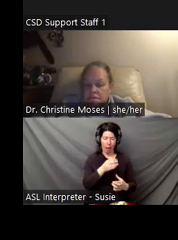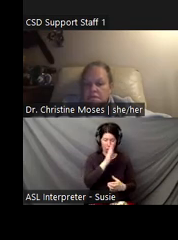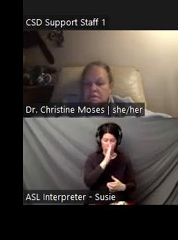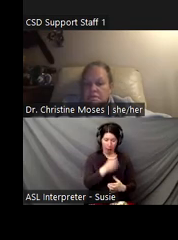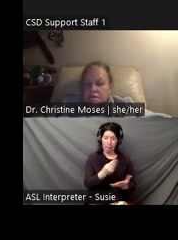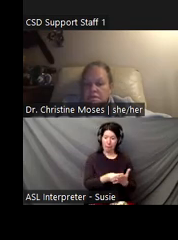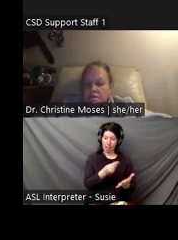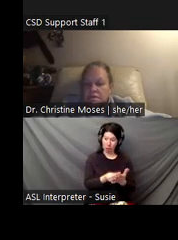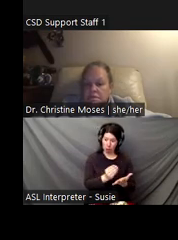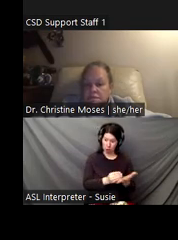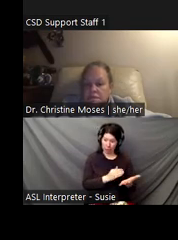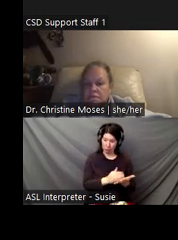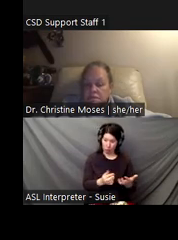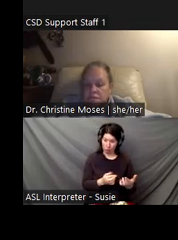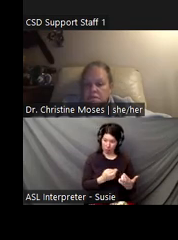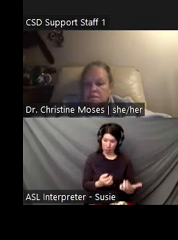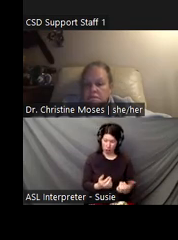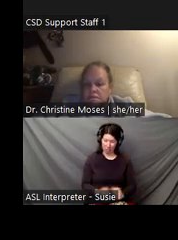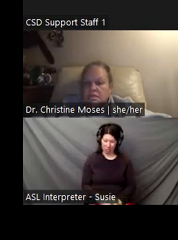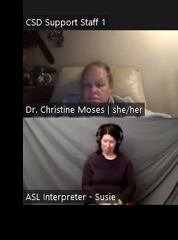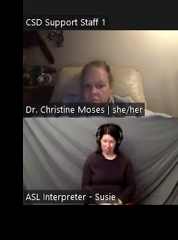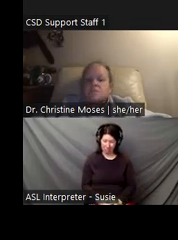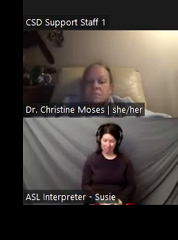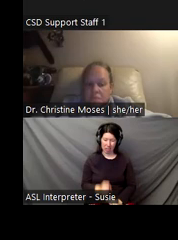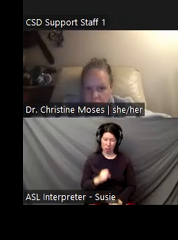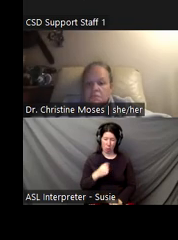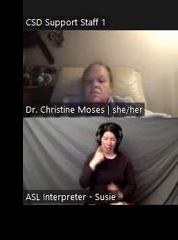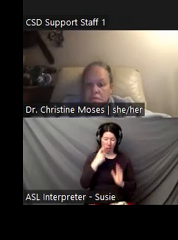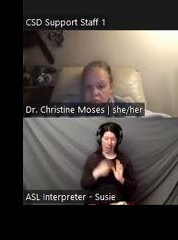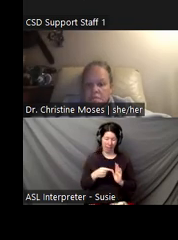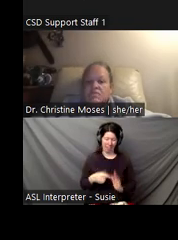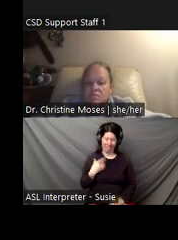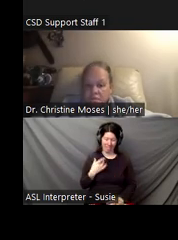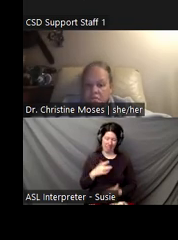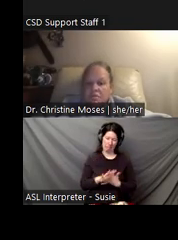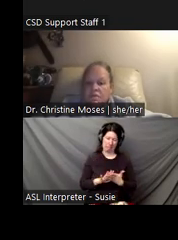recommendation. So I guess I'm acknowledging that this feels pretty muddy.